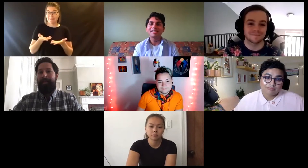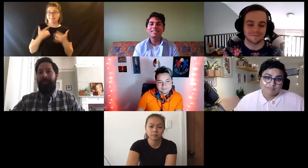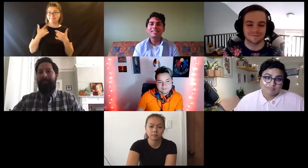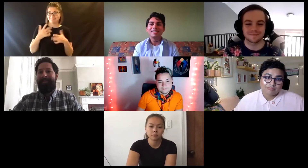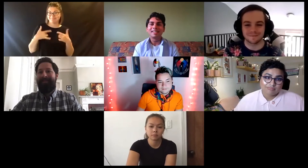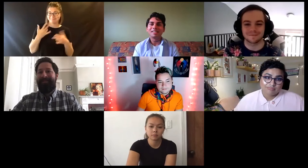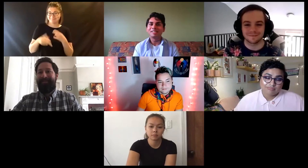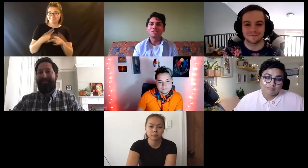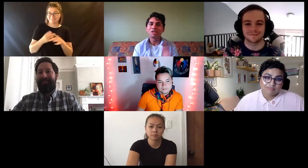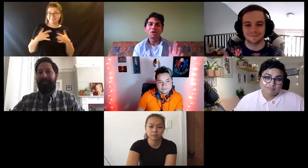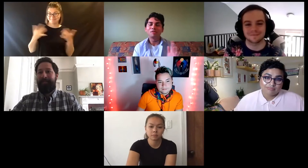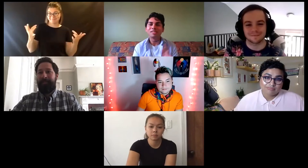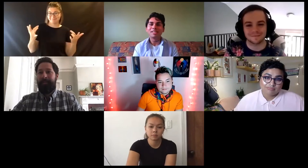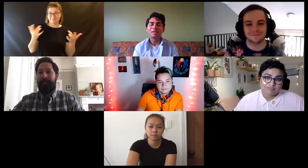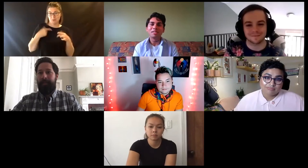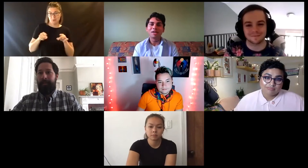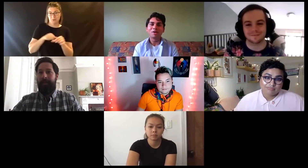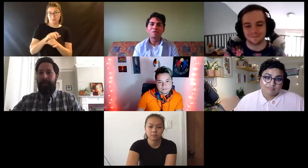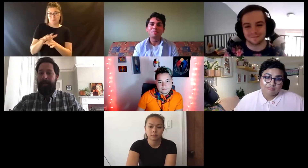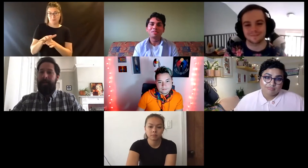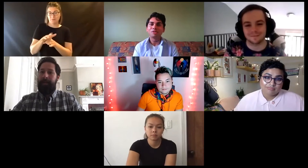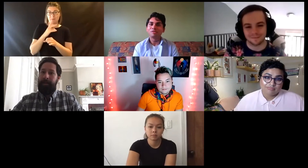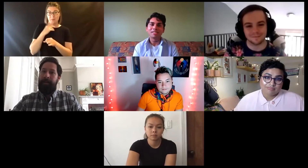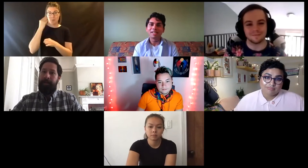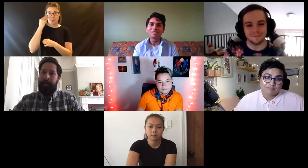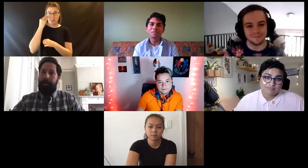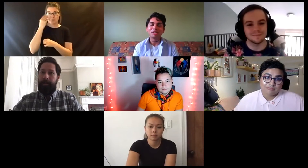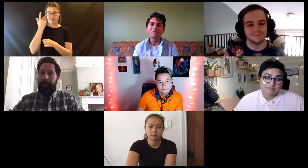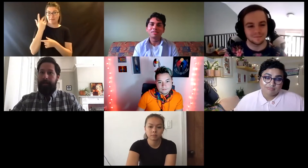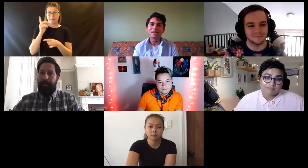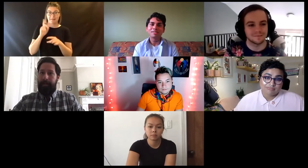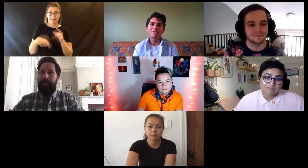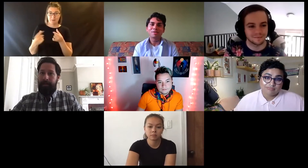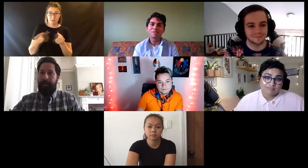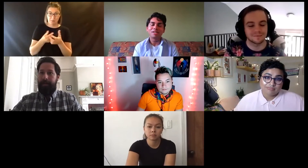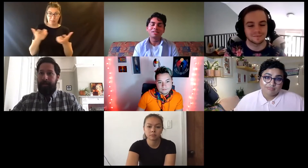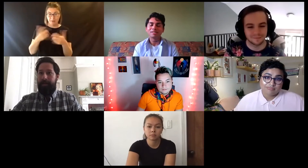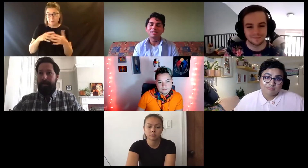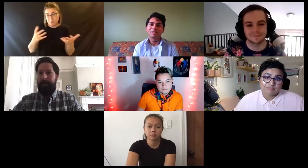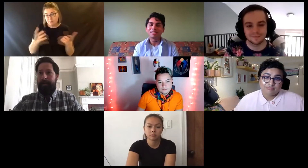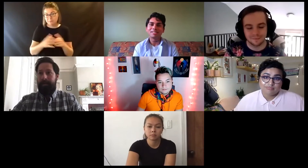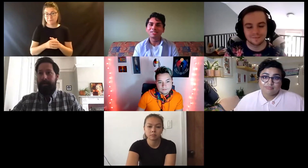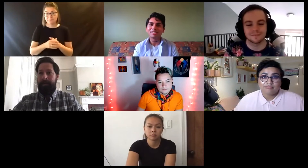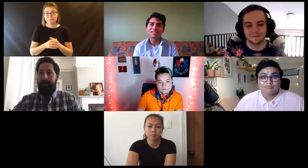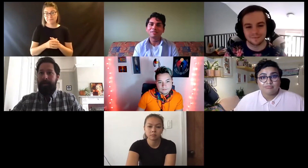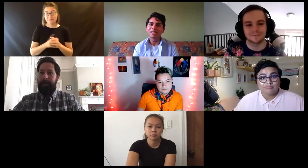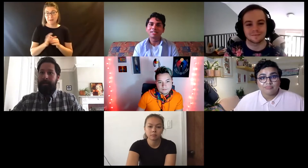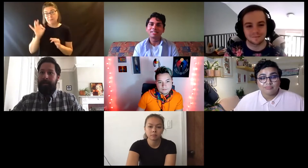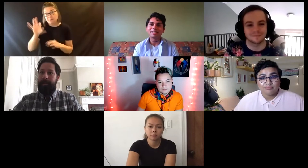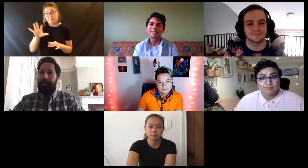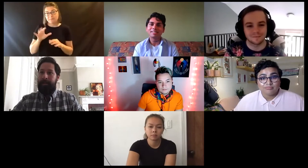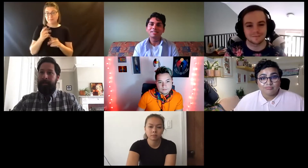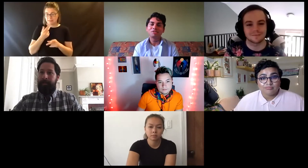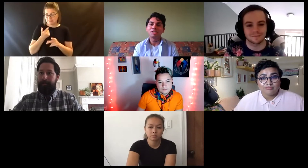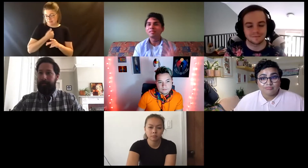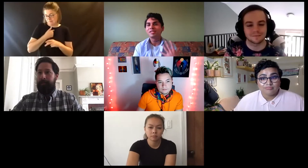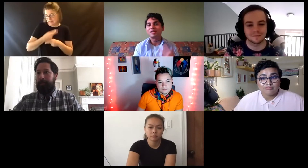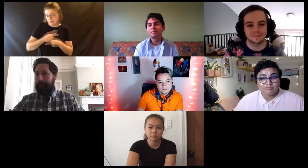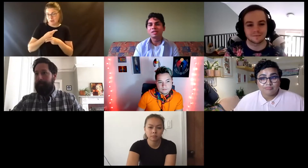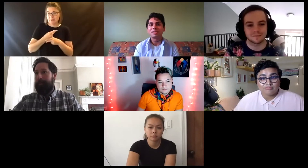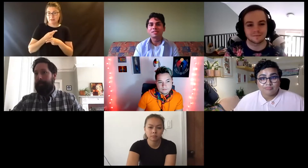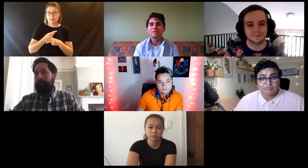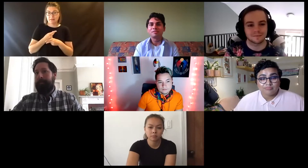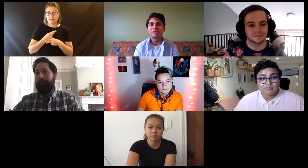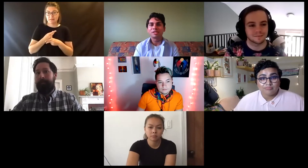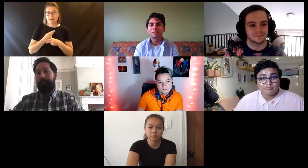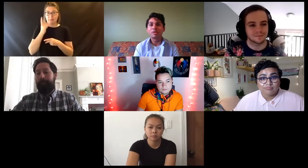because like during COVID and being at home, don't really get to do much of that. So a little tidbit is just self-care is treating myself and